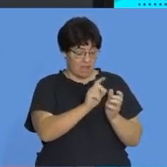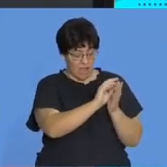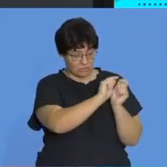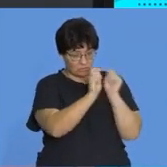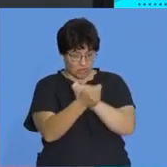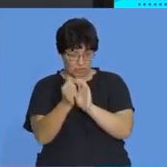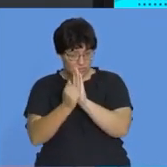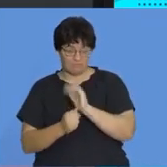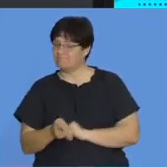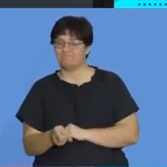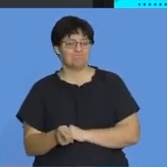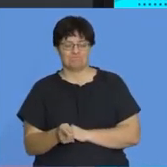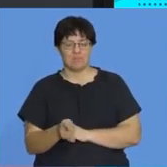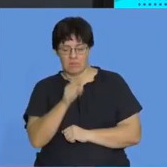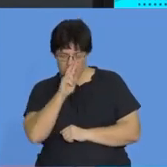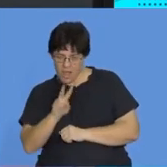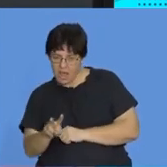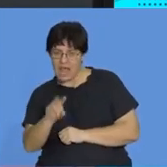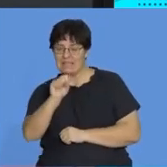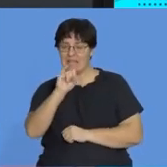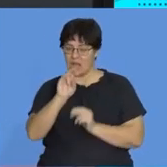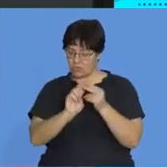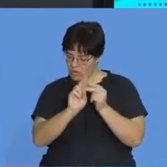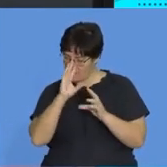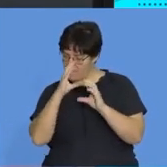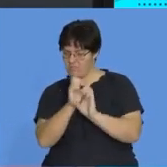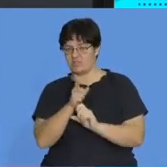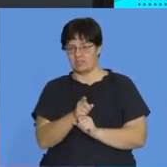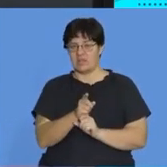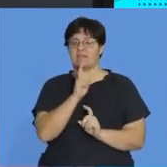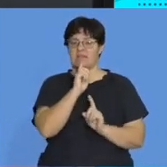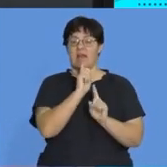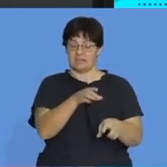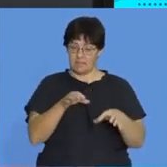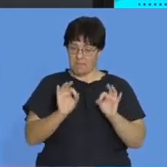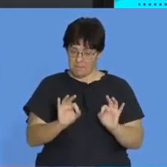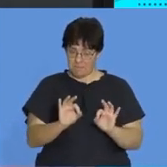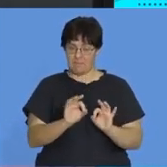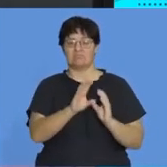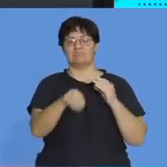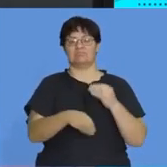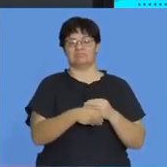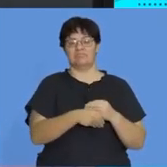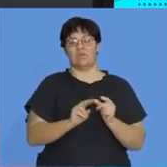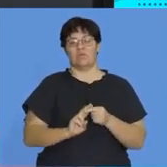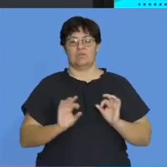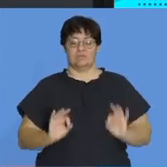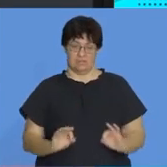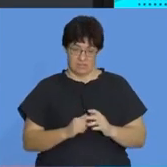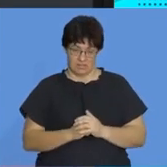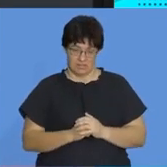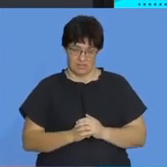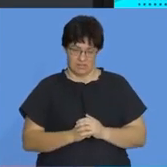necessary substitution, pay attention to the SI unit, and then after that you get the correct answer, including the correct units. Then that